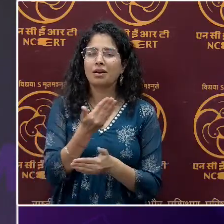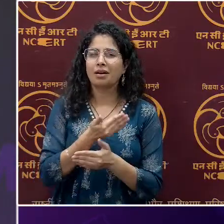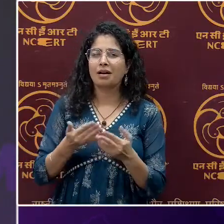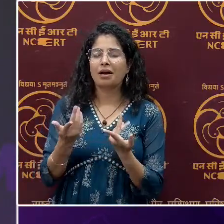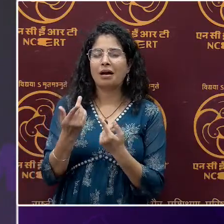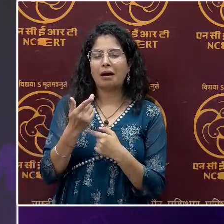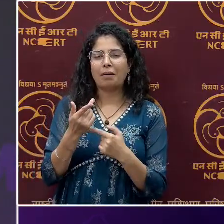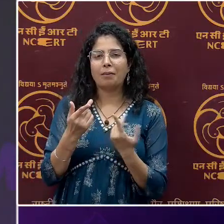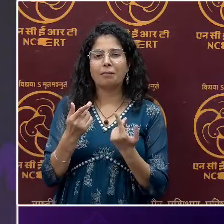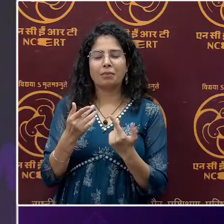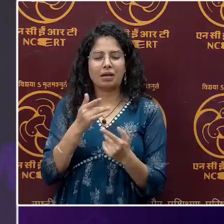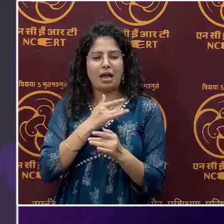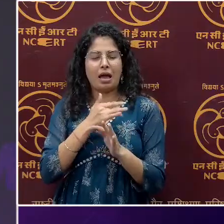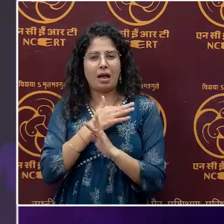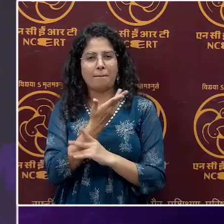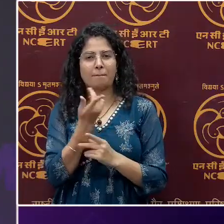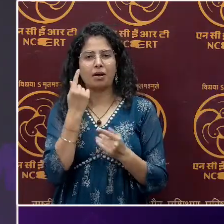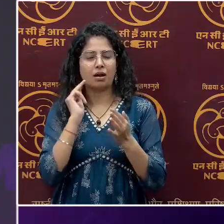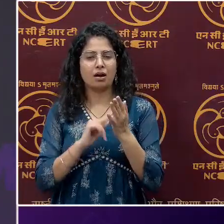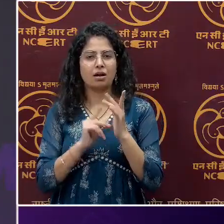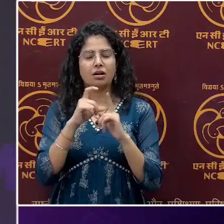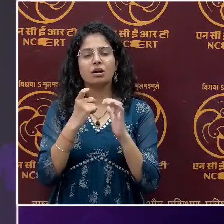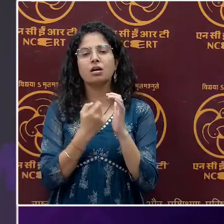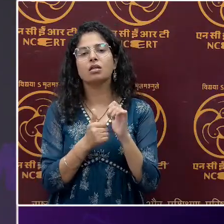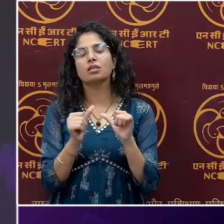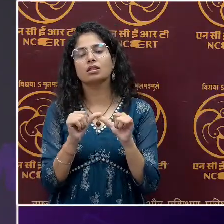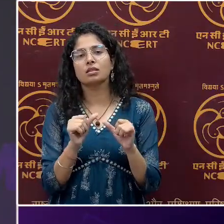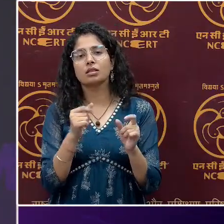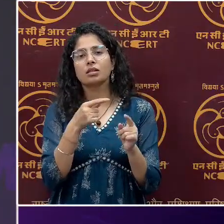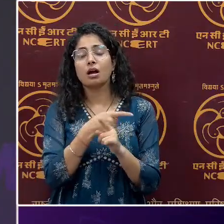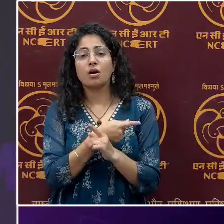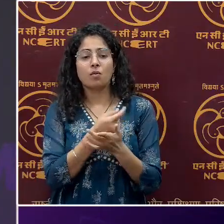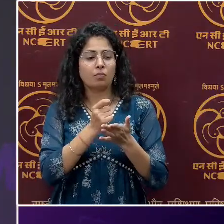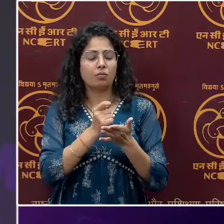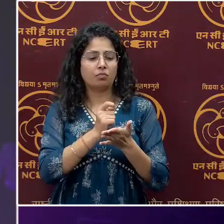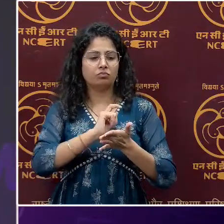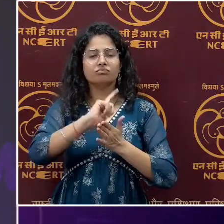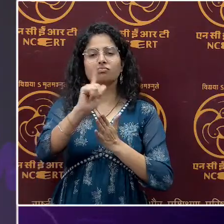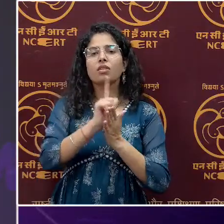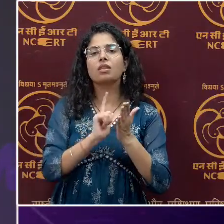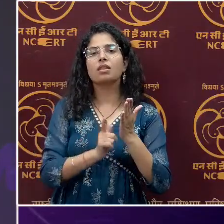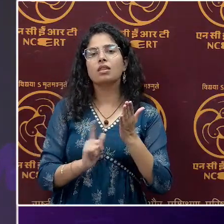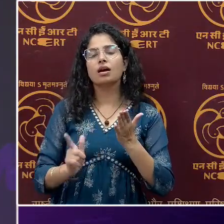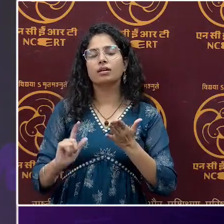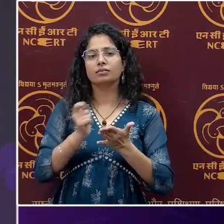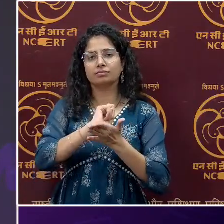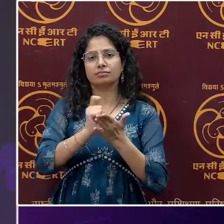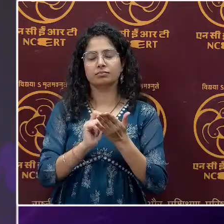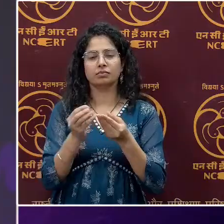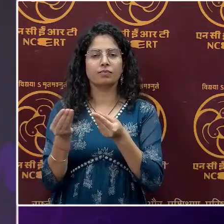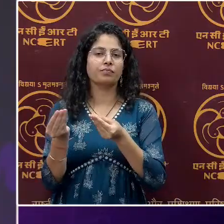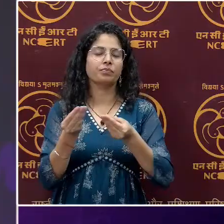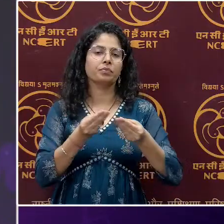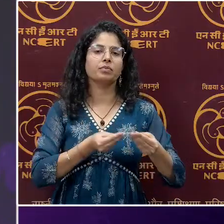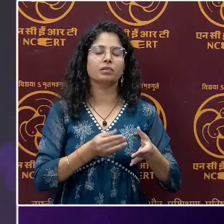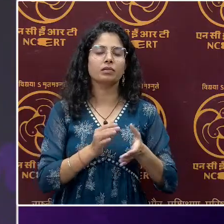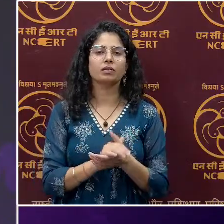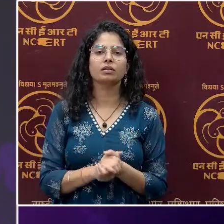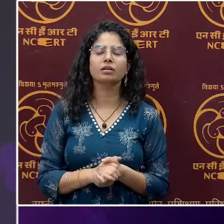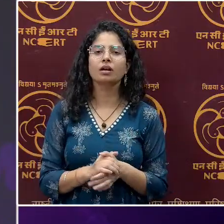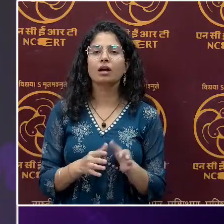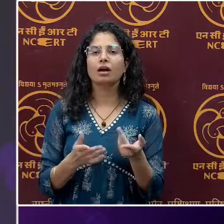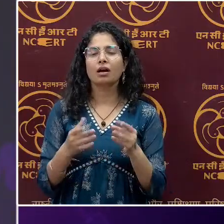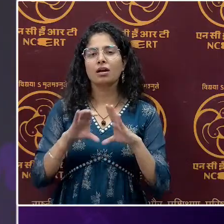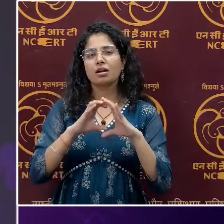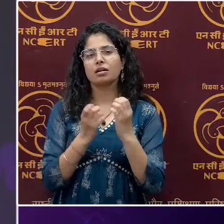letters to Indira from jail as well. And Indira's name is Priyadarshini, so letter to Priyadarshini. In fact, in 10th class